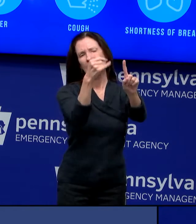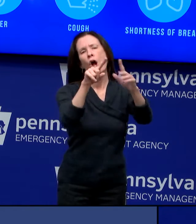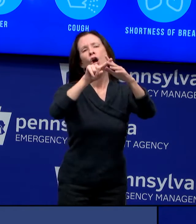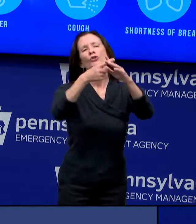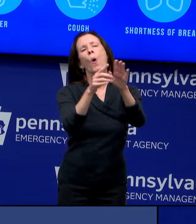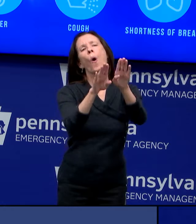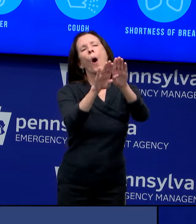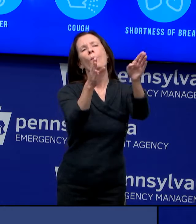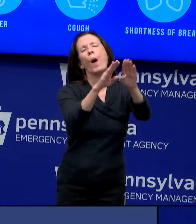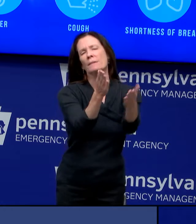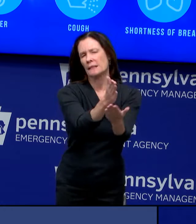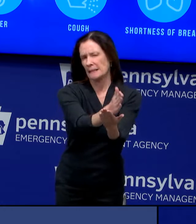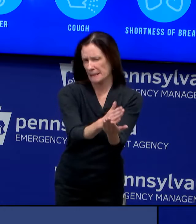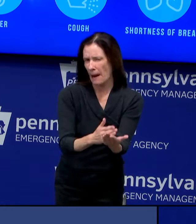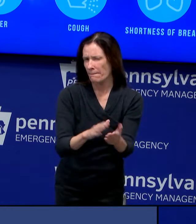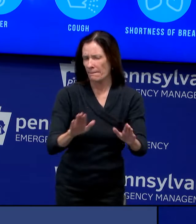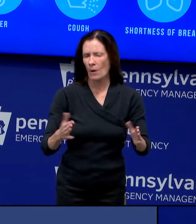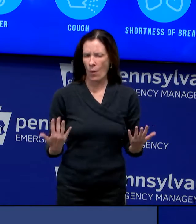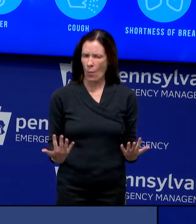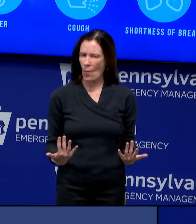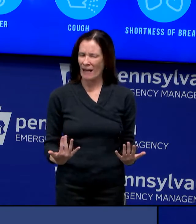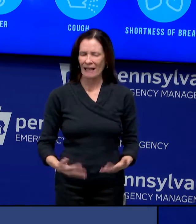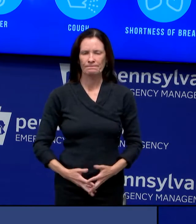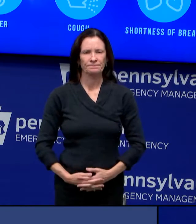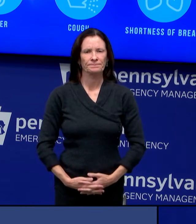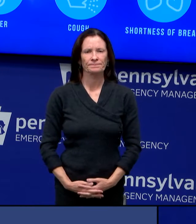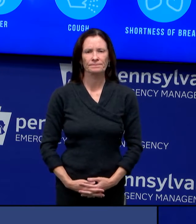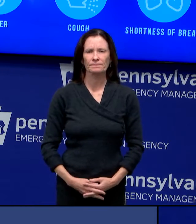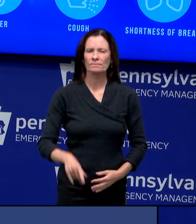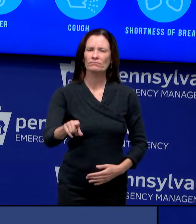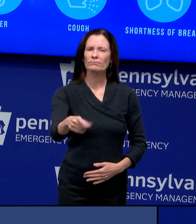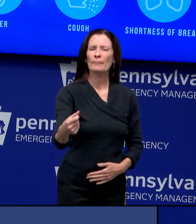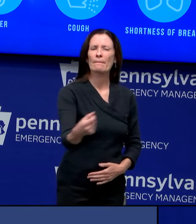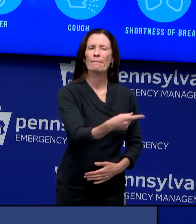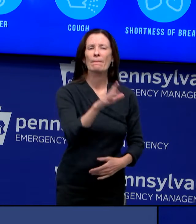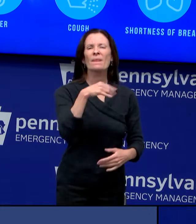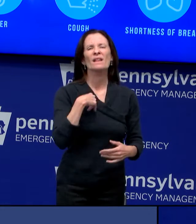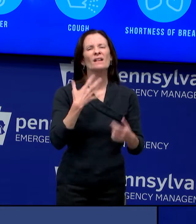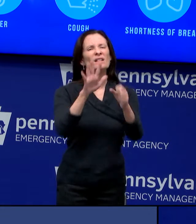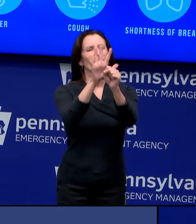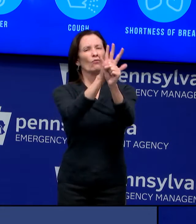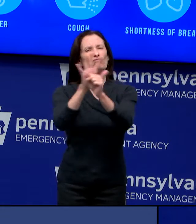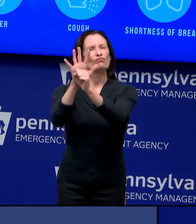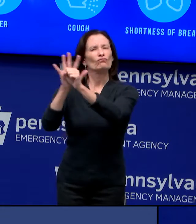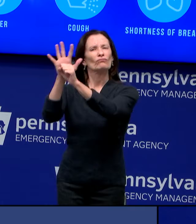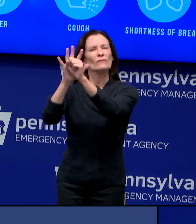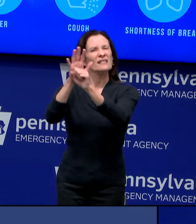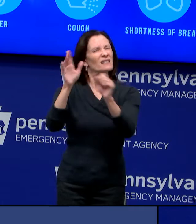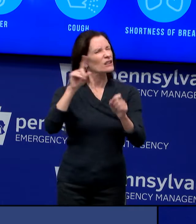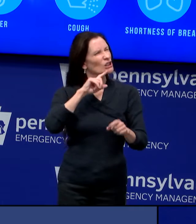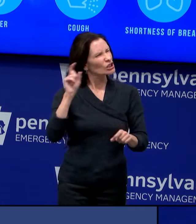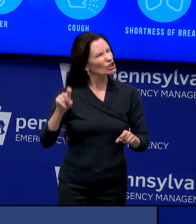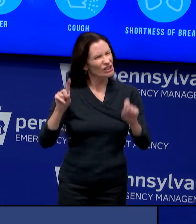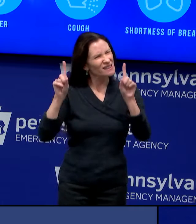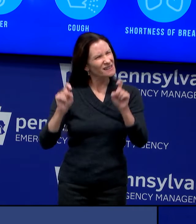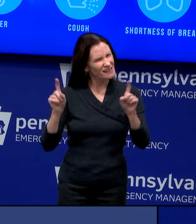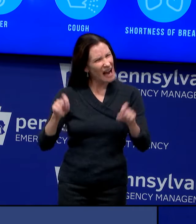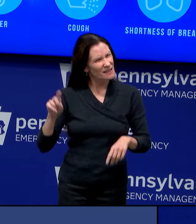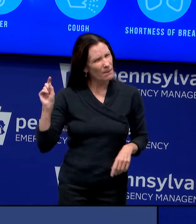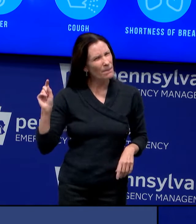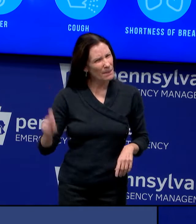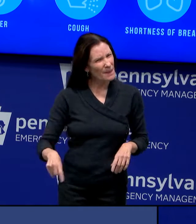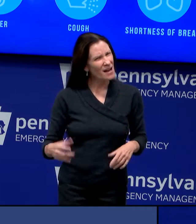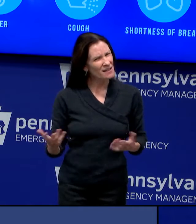region to reopen, there must be enough testing available for people with symptoms in target populations. How is enough testing